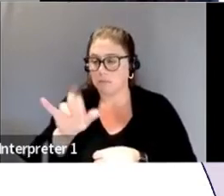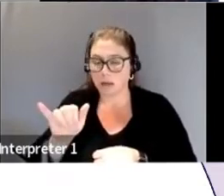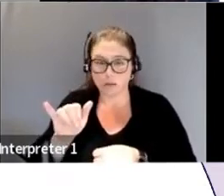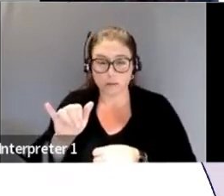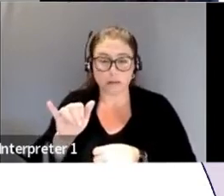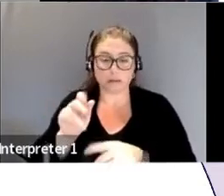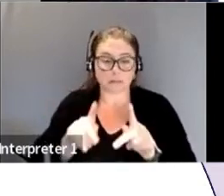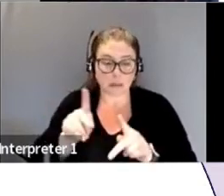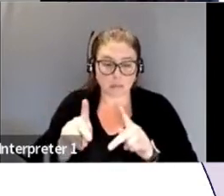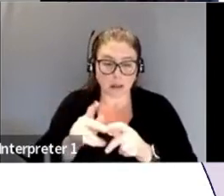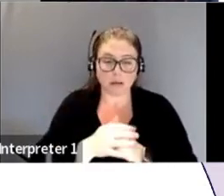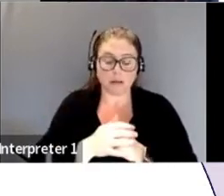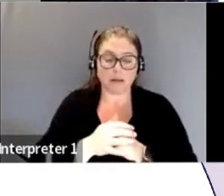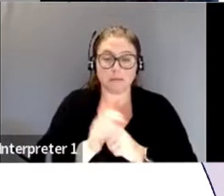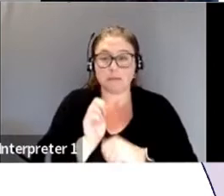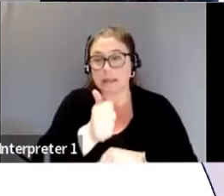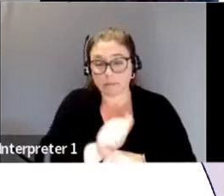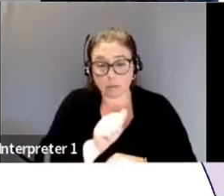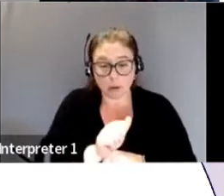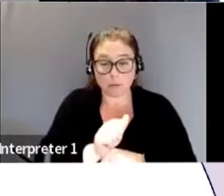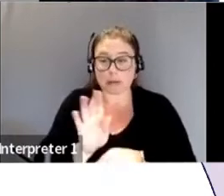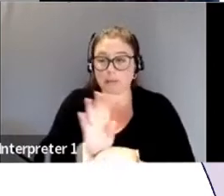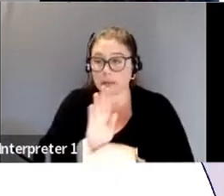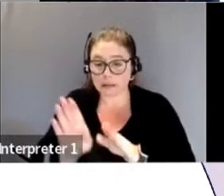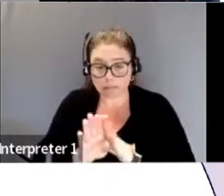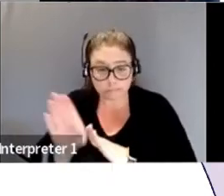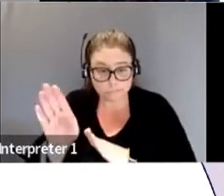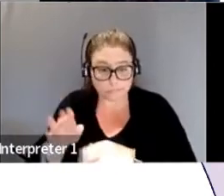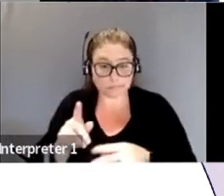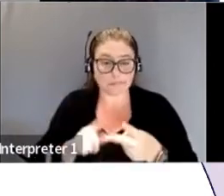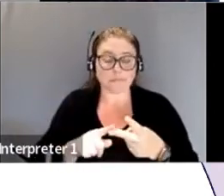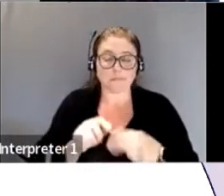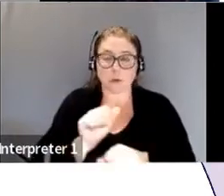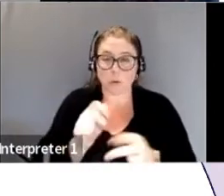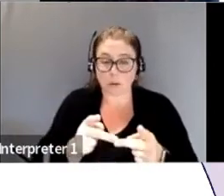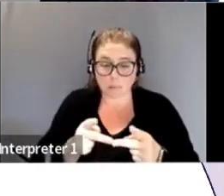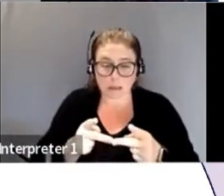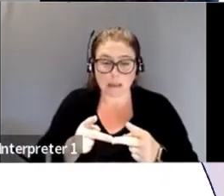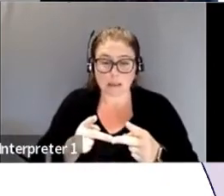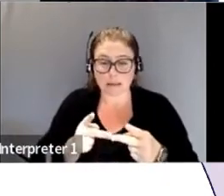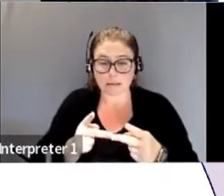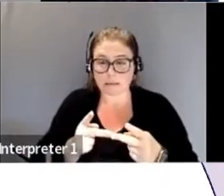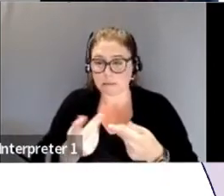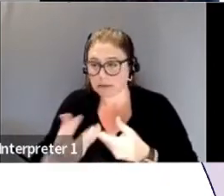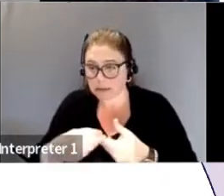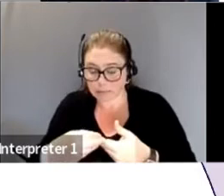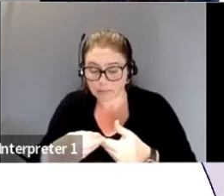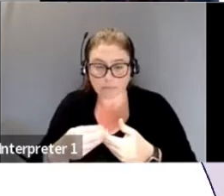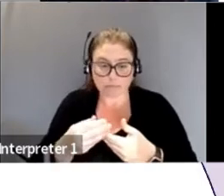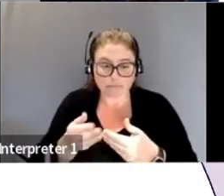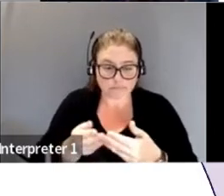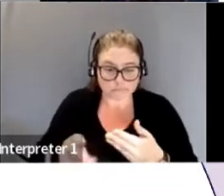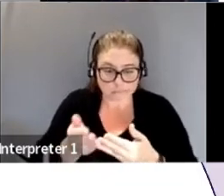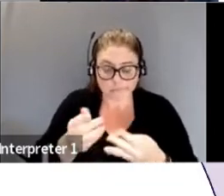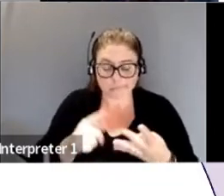business acceleration, workplace navigation and inclusion, trades and technology, and networking. So in